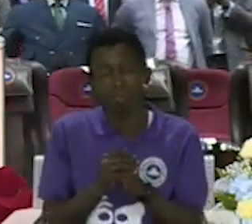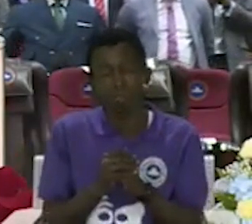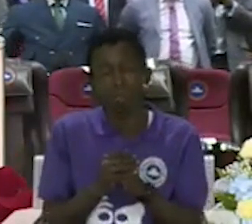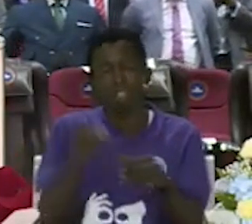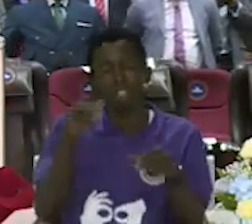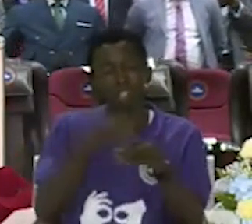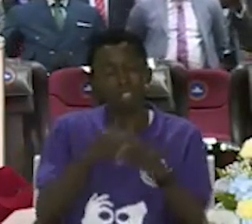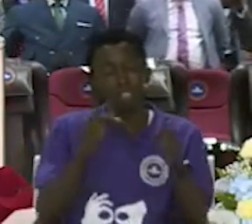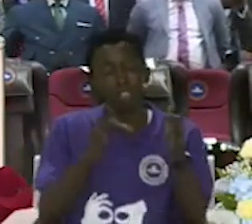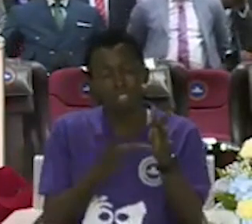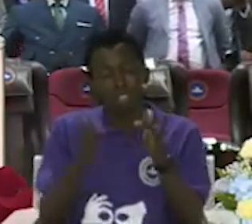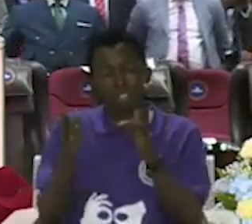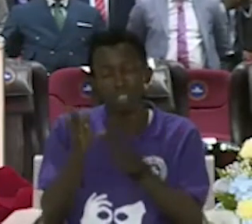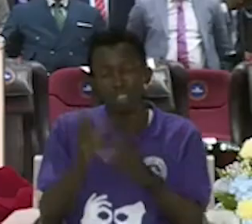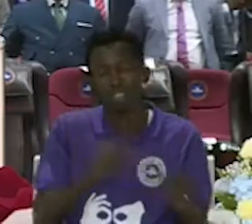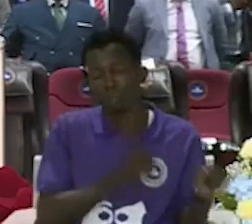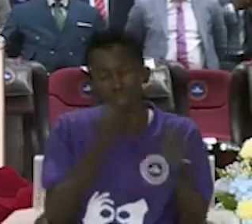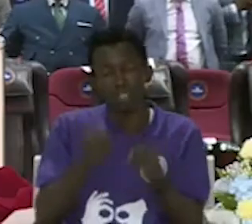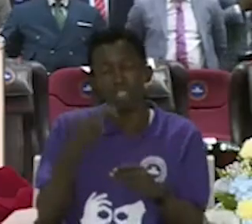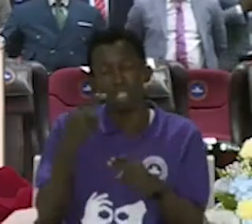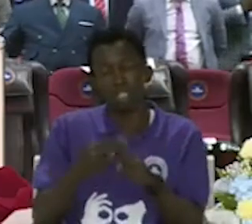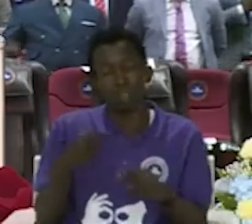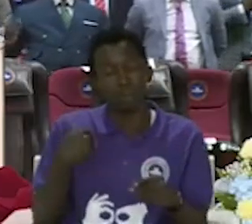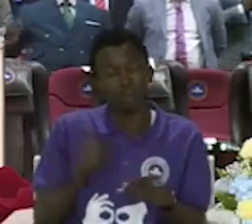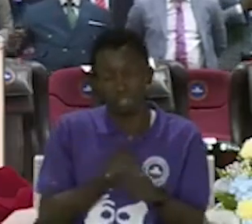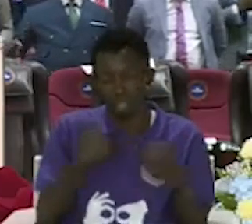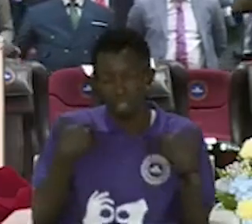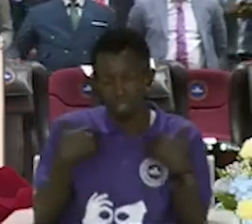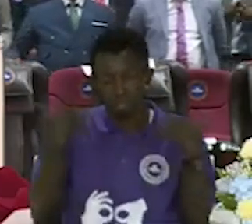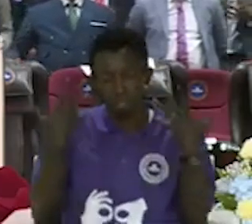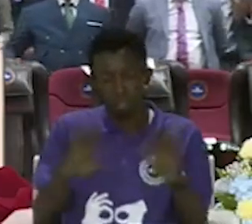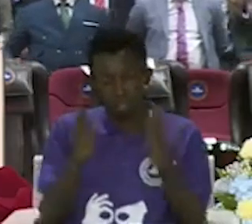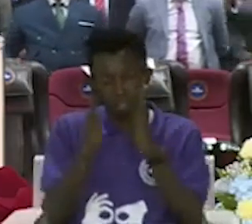In Jesus' mighty name, we have prayed.